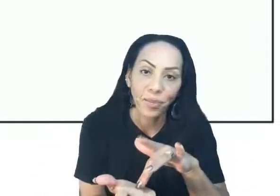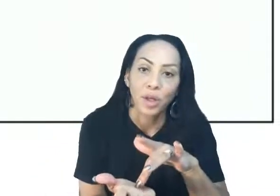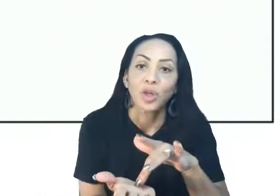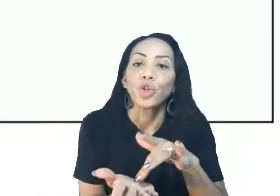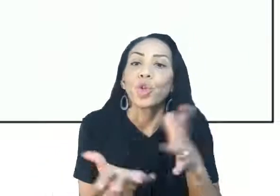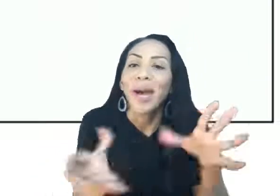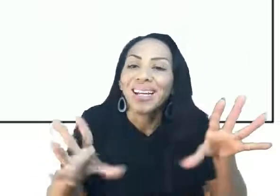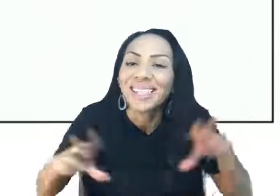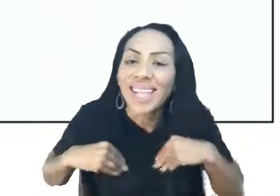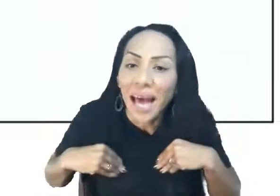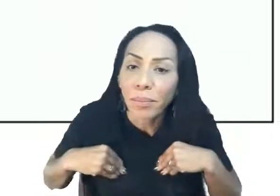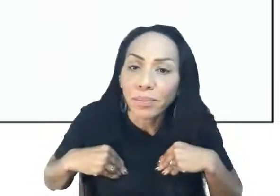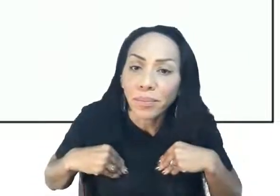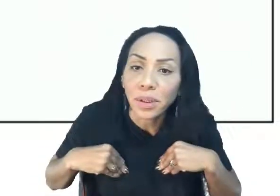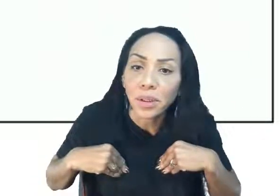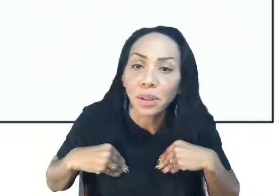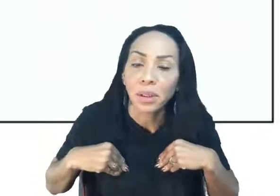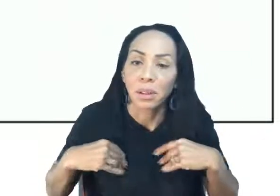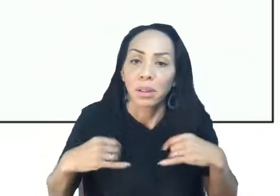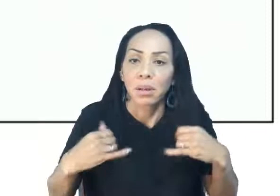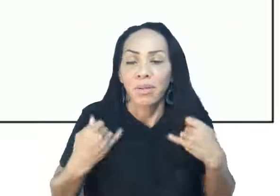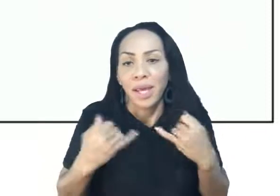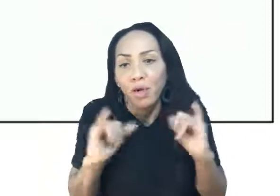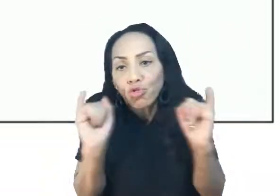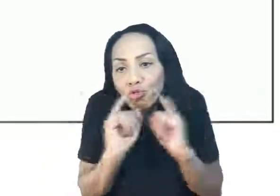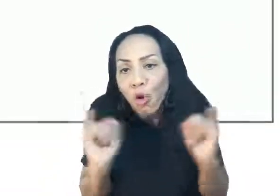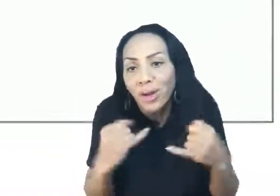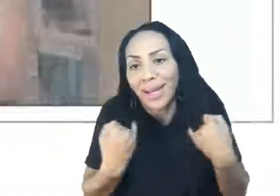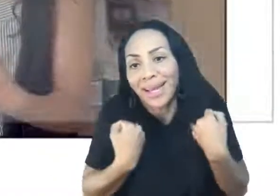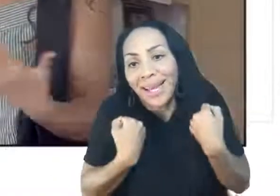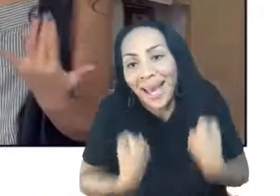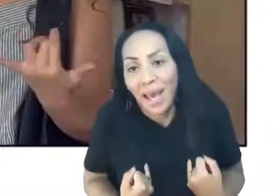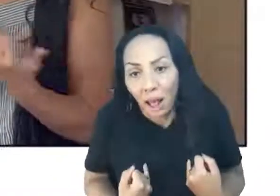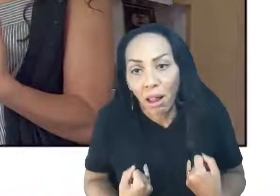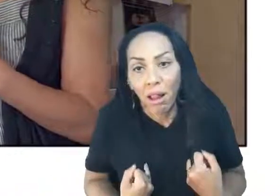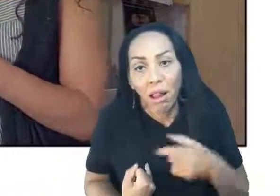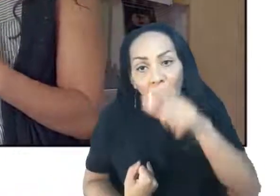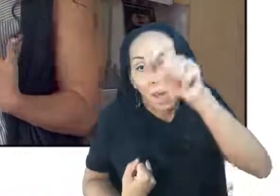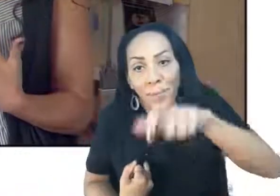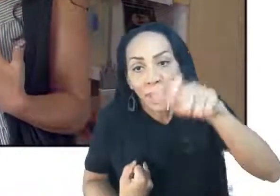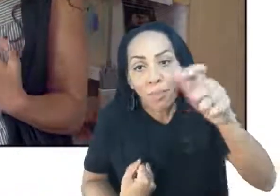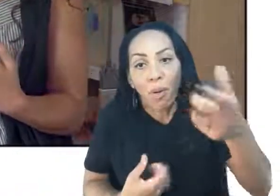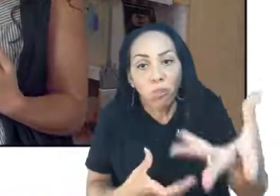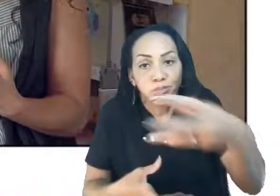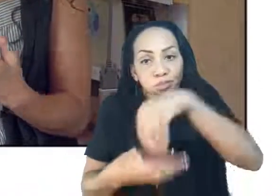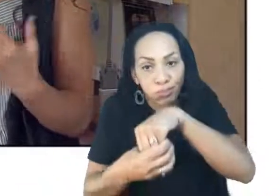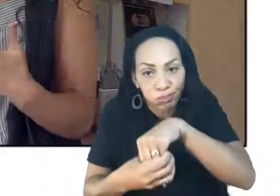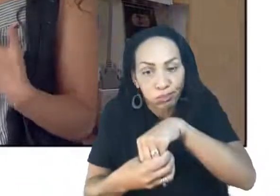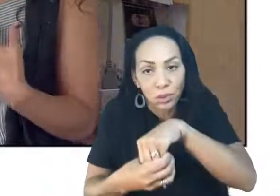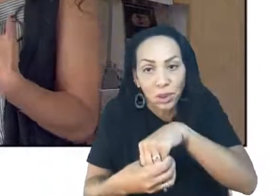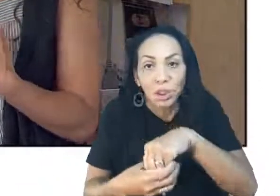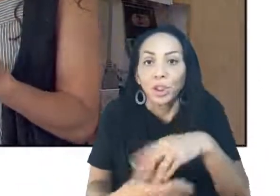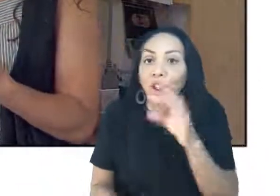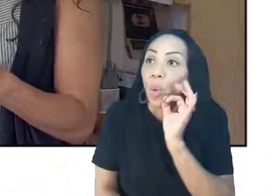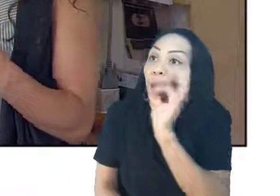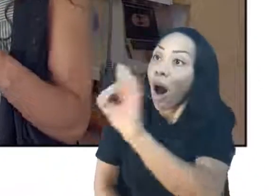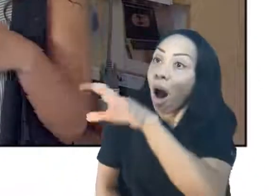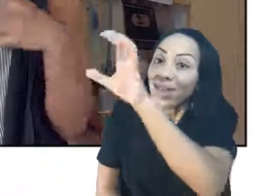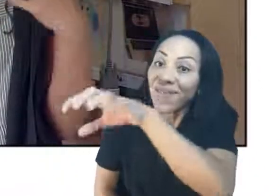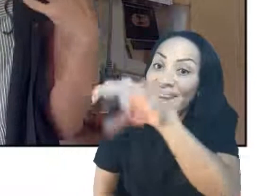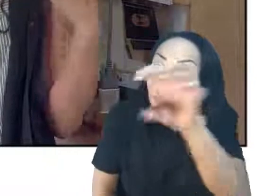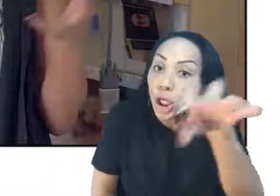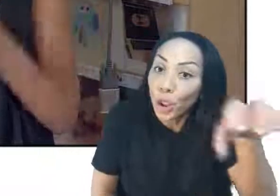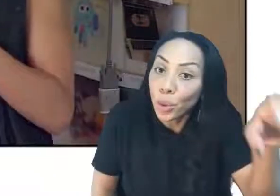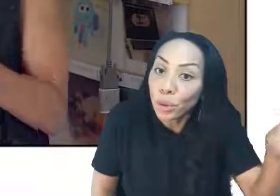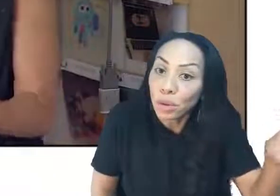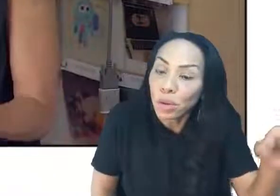by running events with me. So we asked venues to create rest-in spaces, to declare themselves rest-friendly,